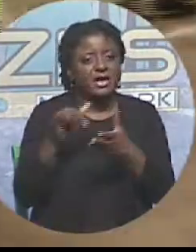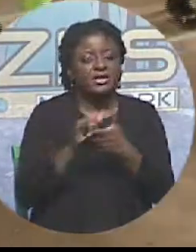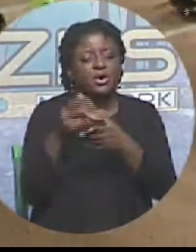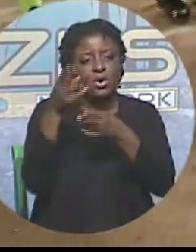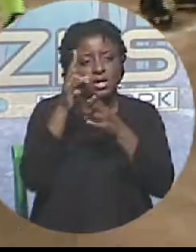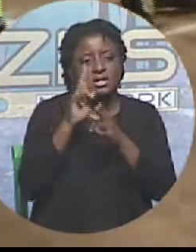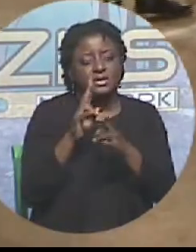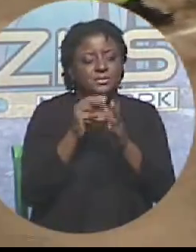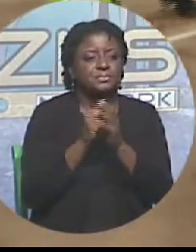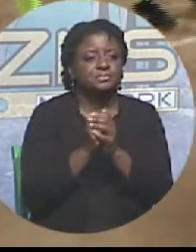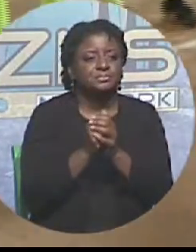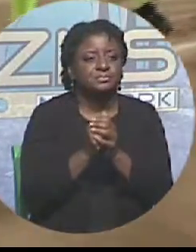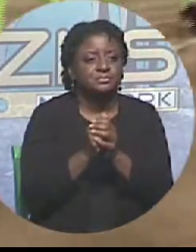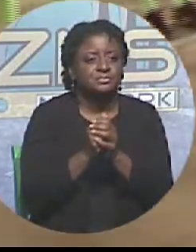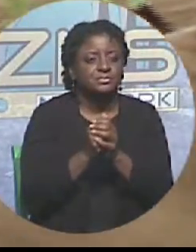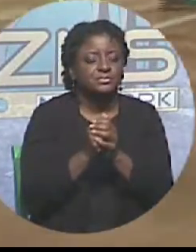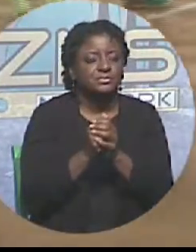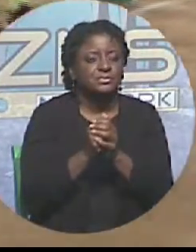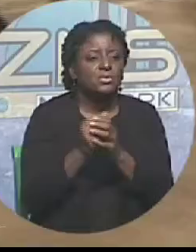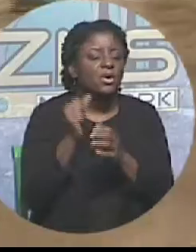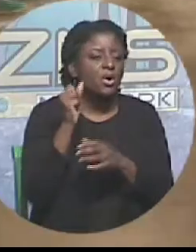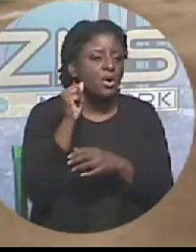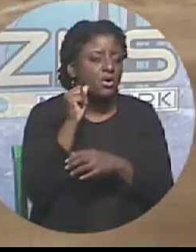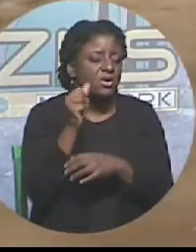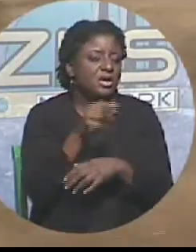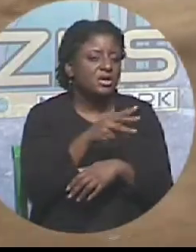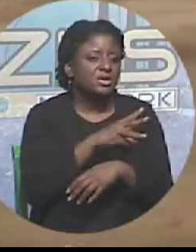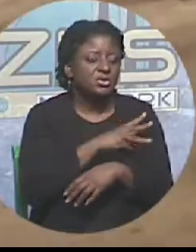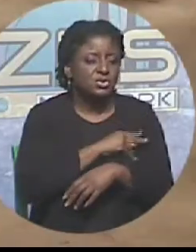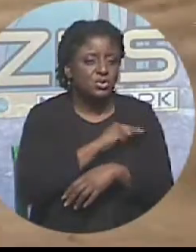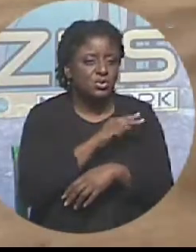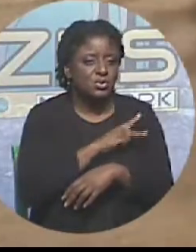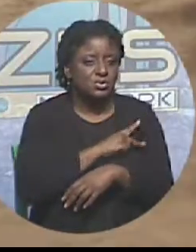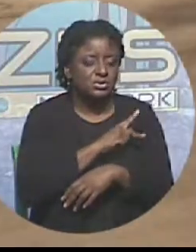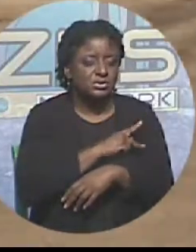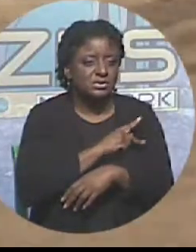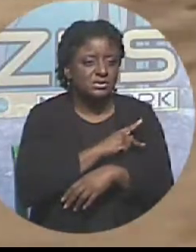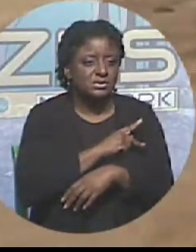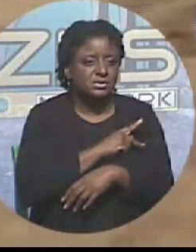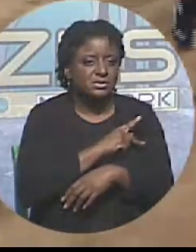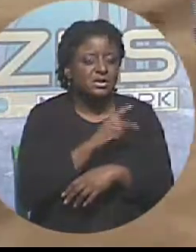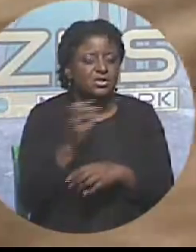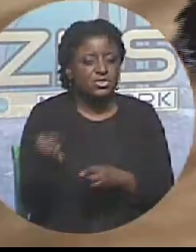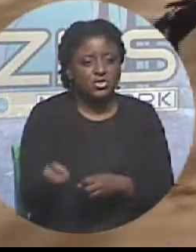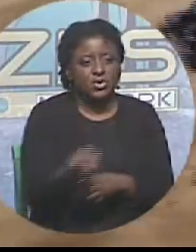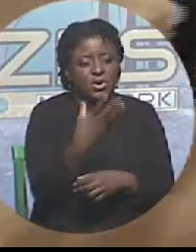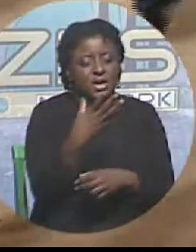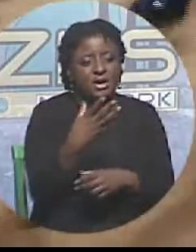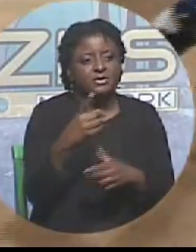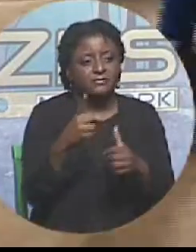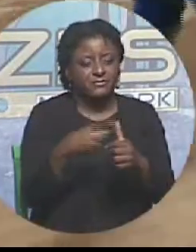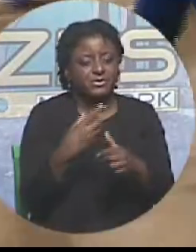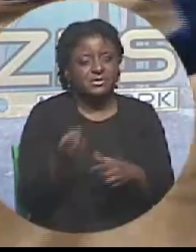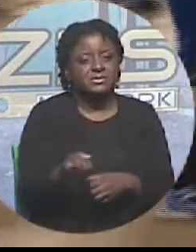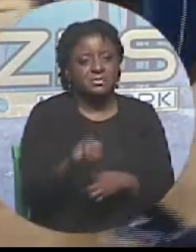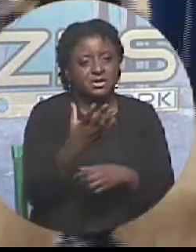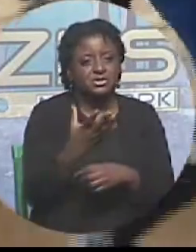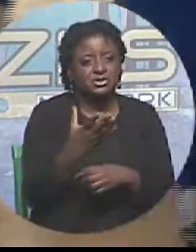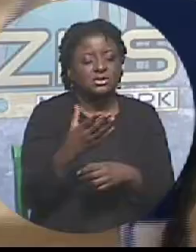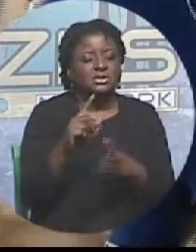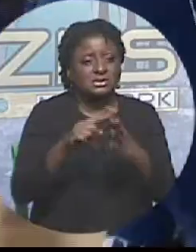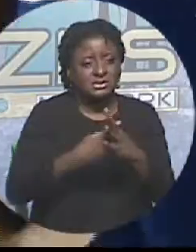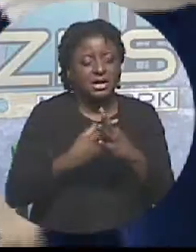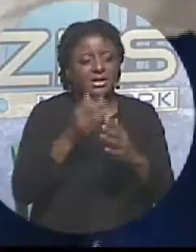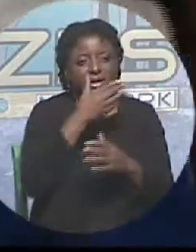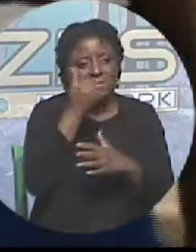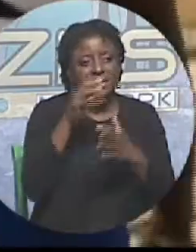Oria Wood Knowles throwing out the ceremonial first pitch last night as the New Providence Softball Association got underway with its best of five championships,